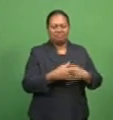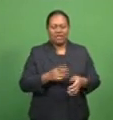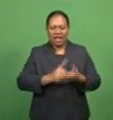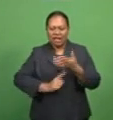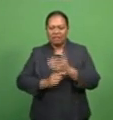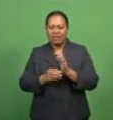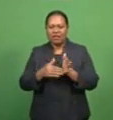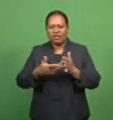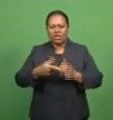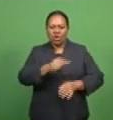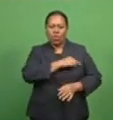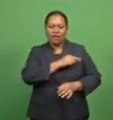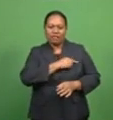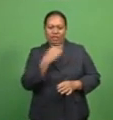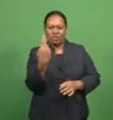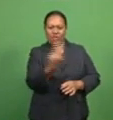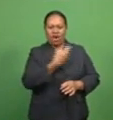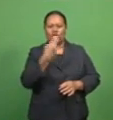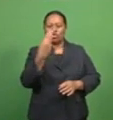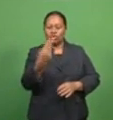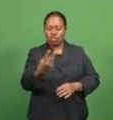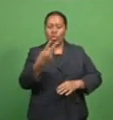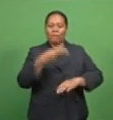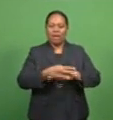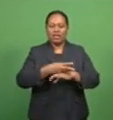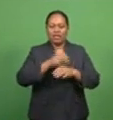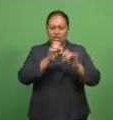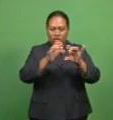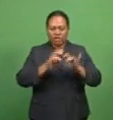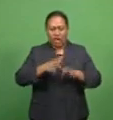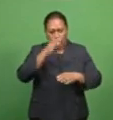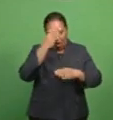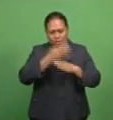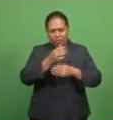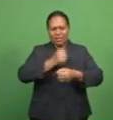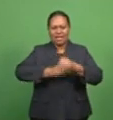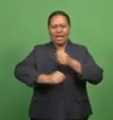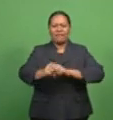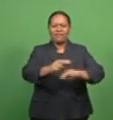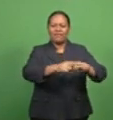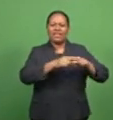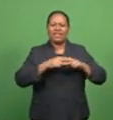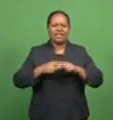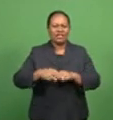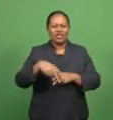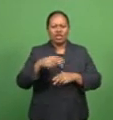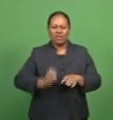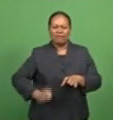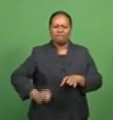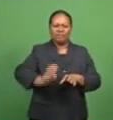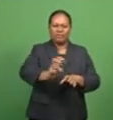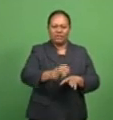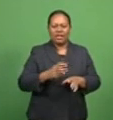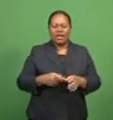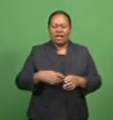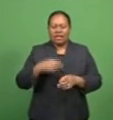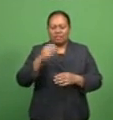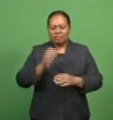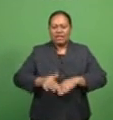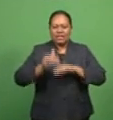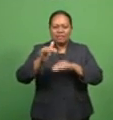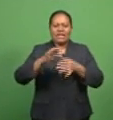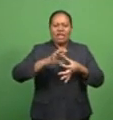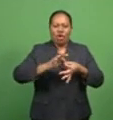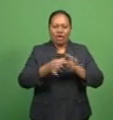4 qualifying rounds over 2 months in Australia and hopes to become Fiji's first triple jumper to participate at an